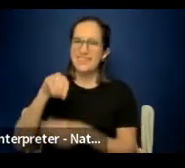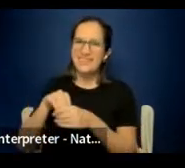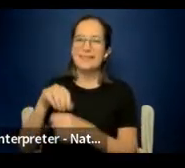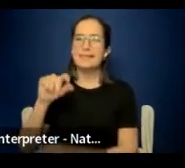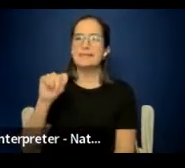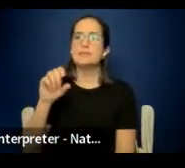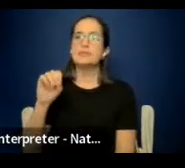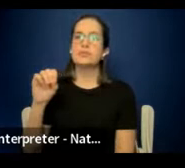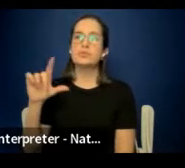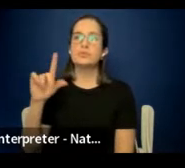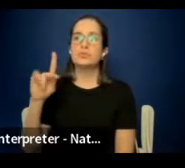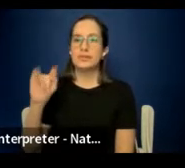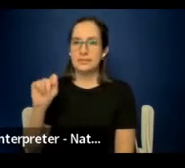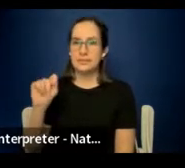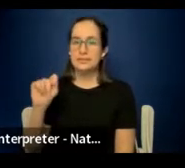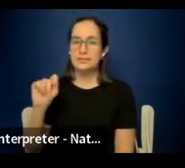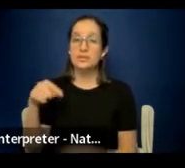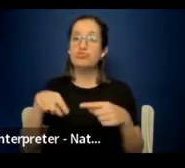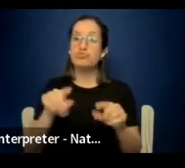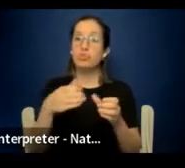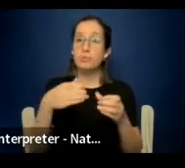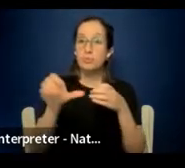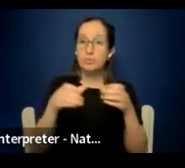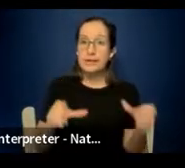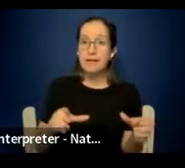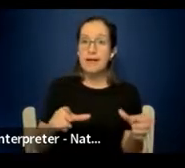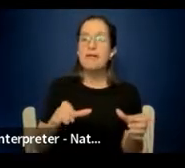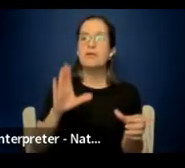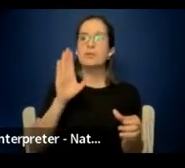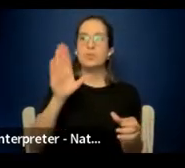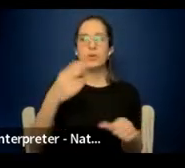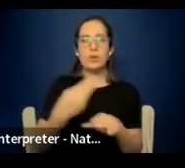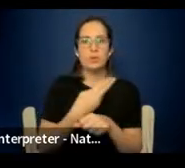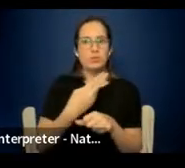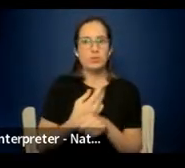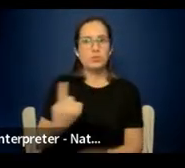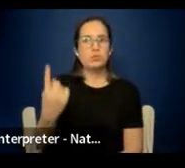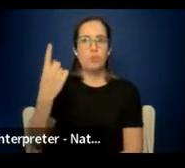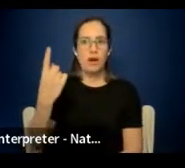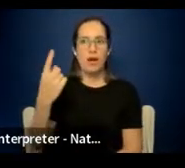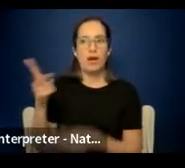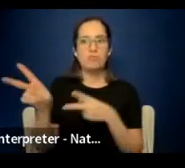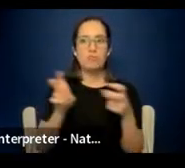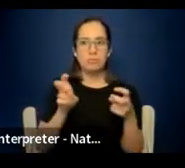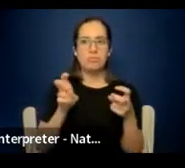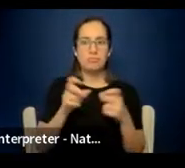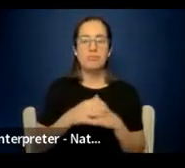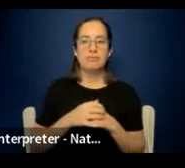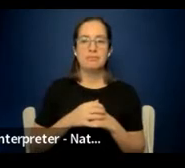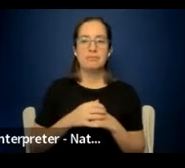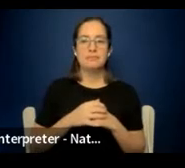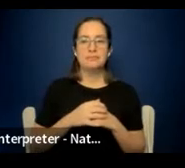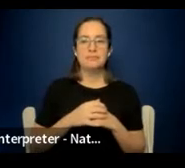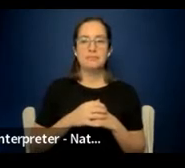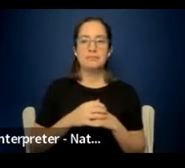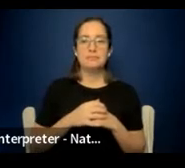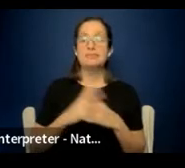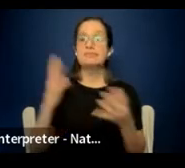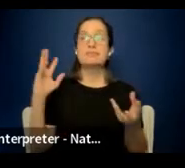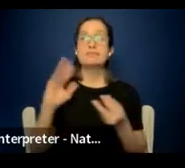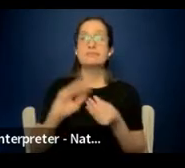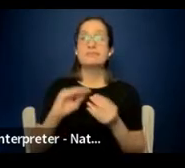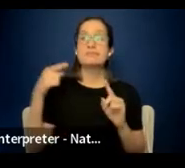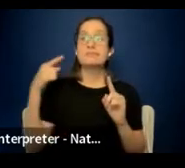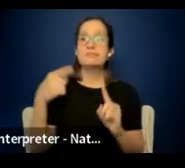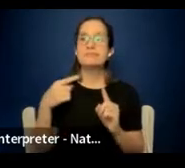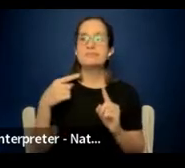breakout to sample a part of one of the tools. But, you know, all of this is obviously just, you know, where it's the